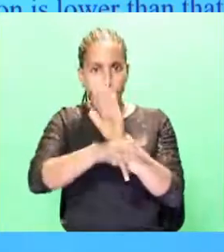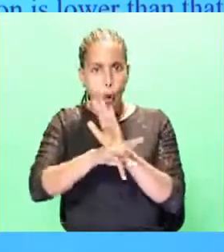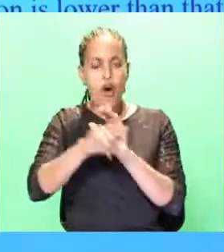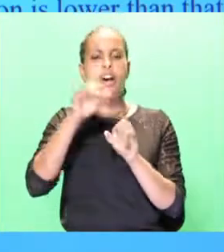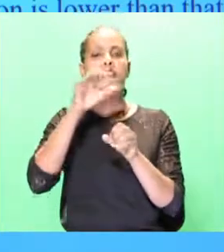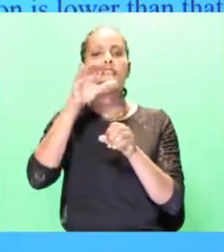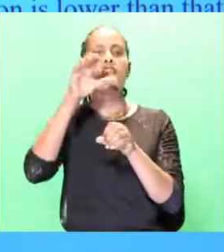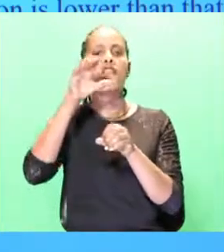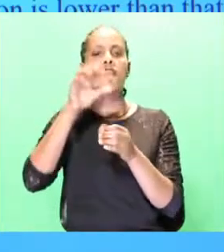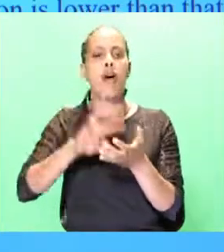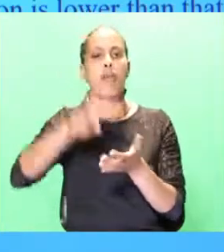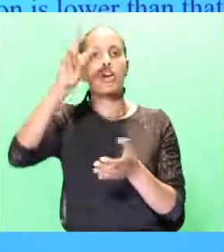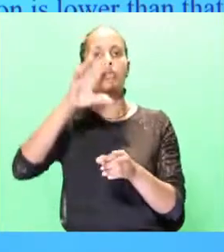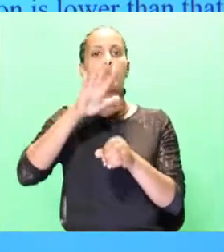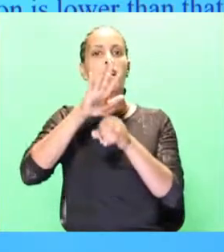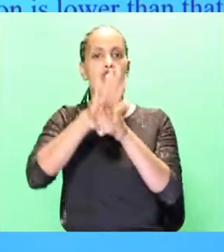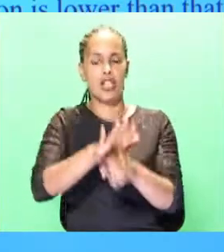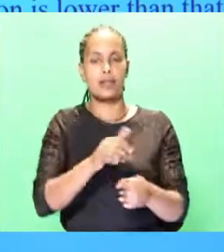pressure.